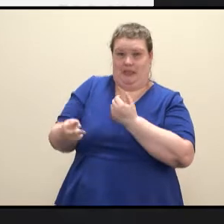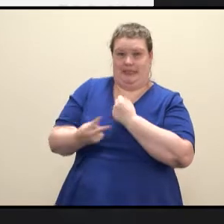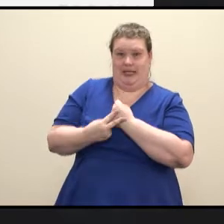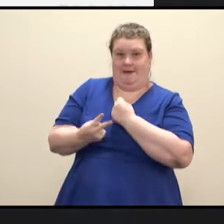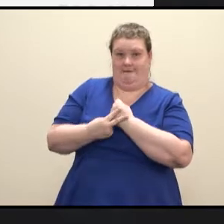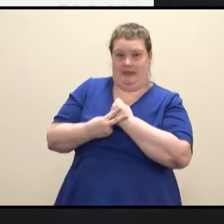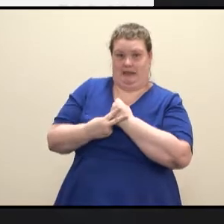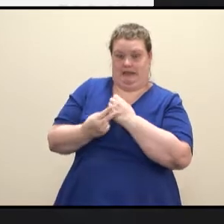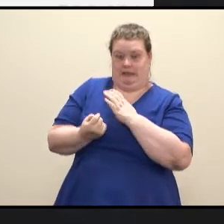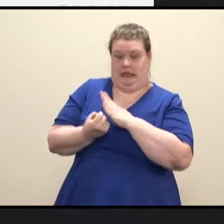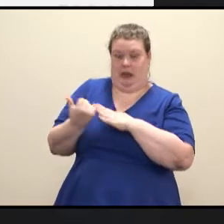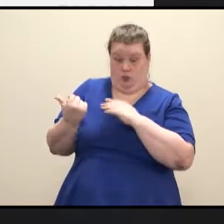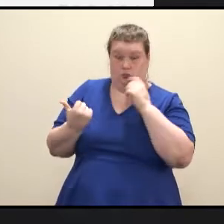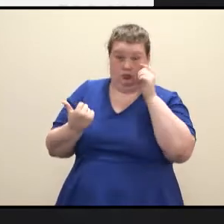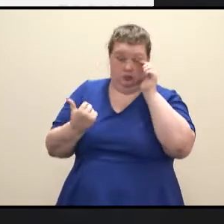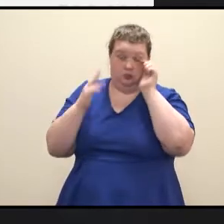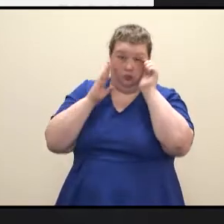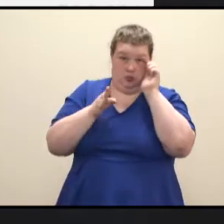the budget,